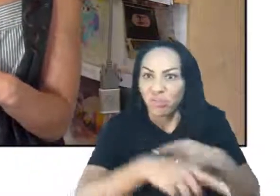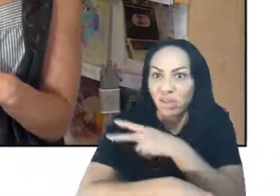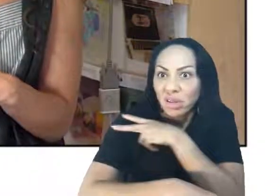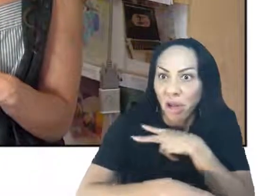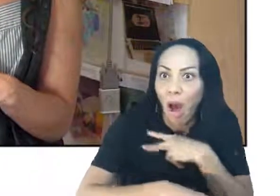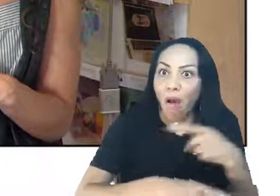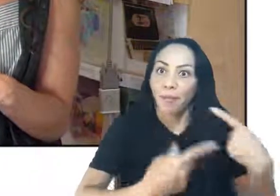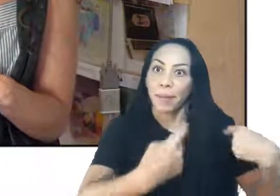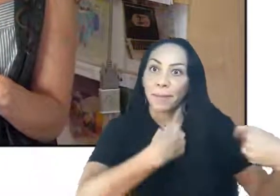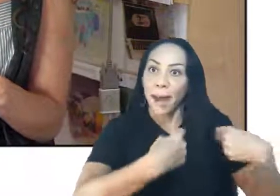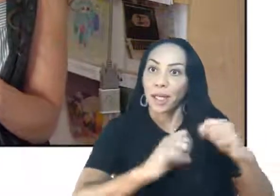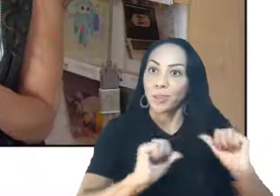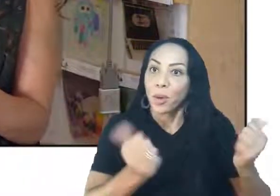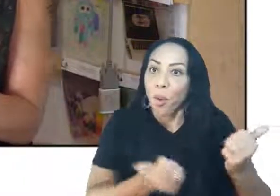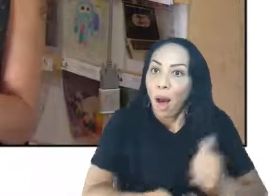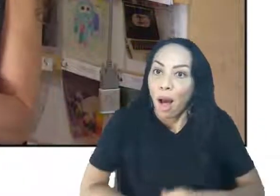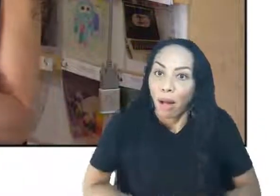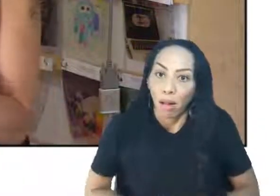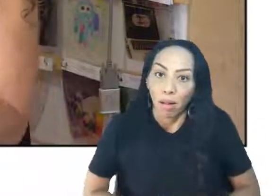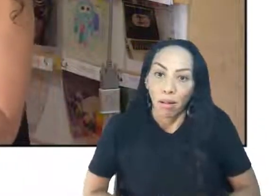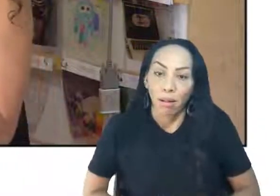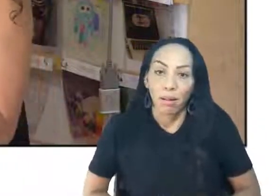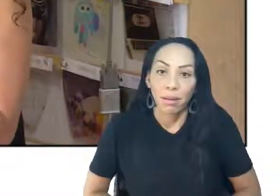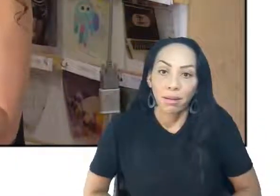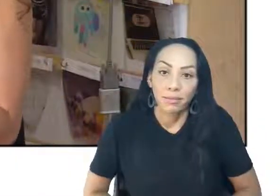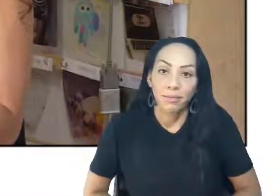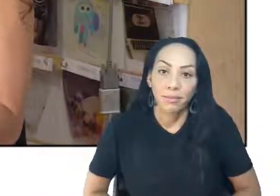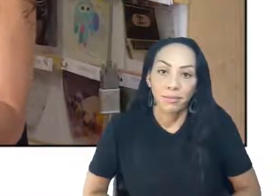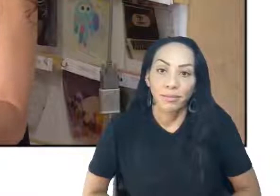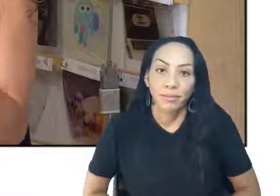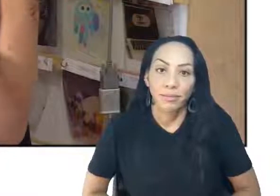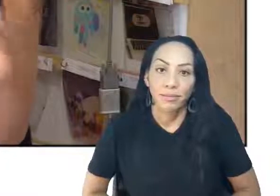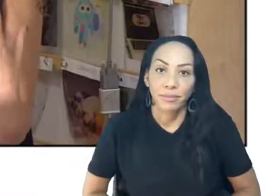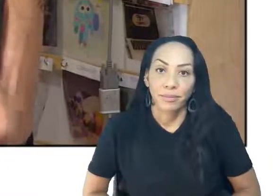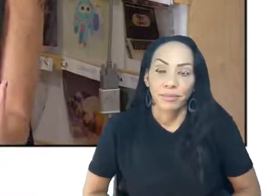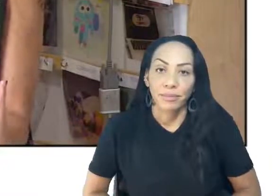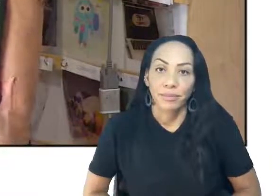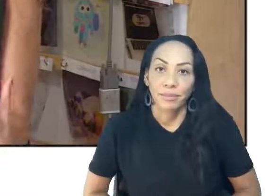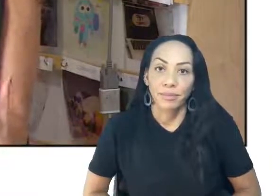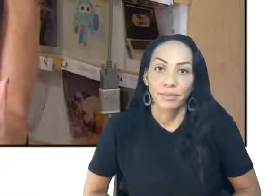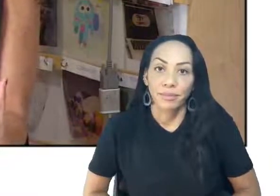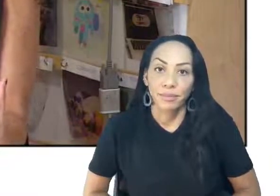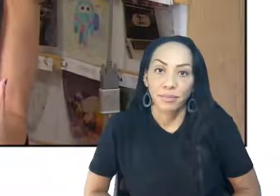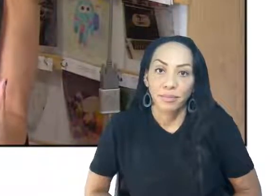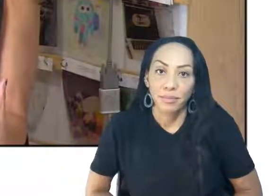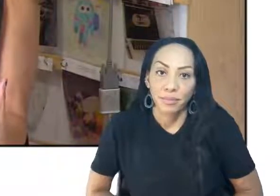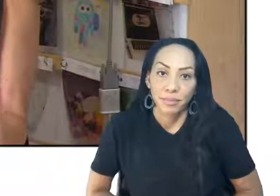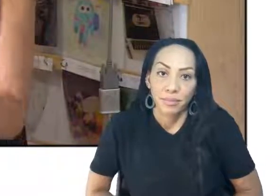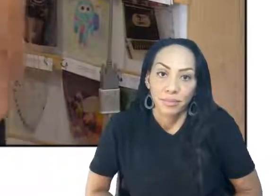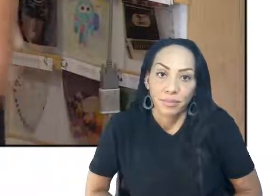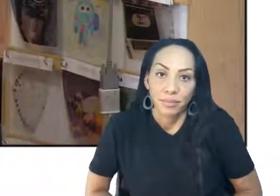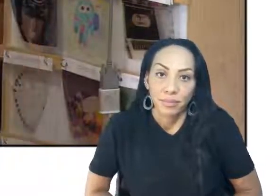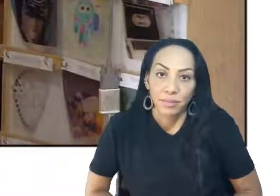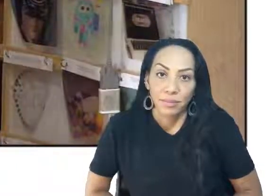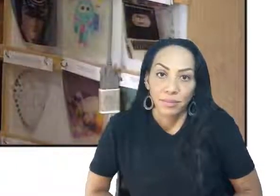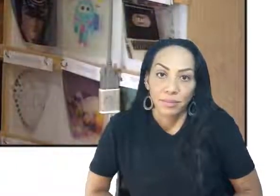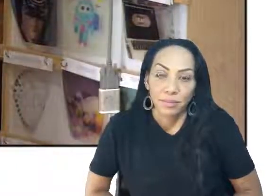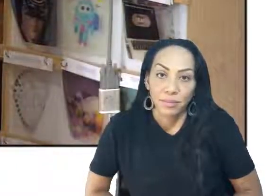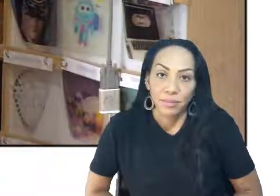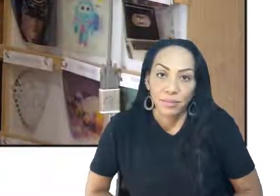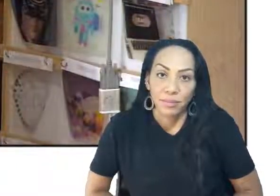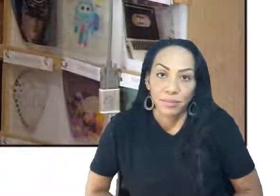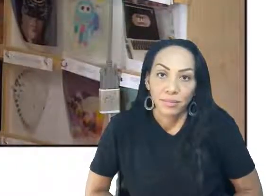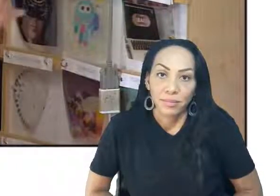And they now make those conversations about other ways to their specific